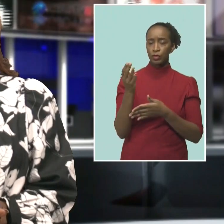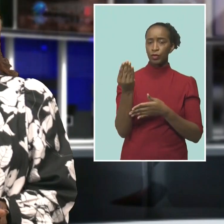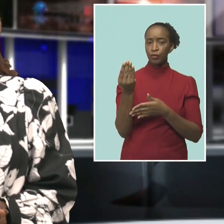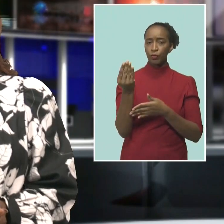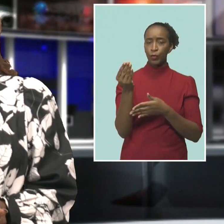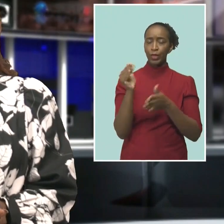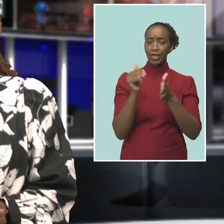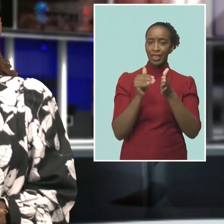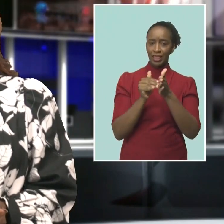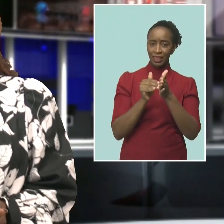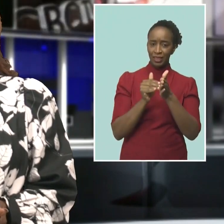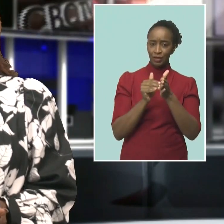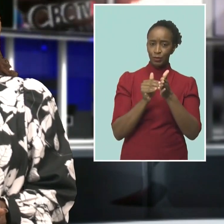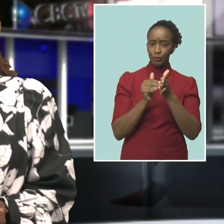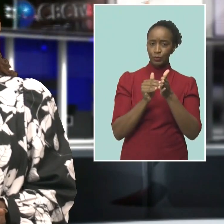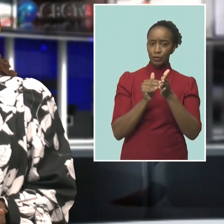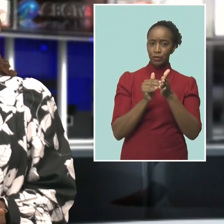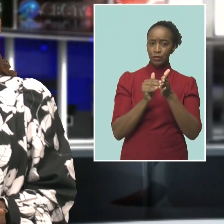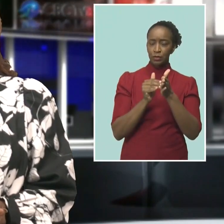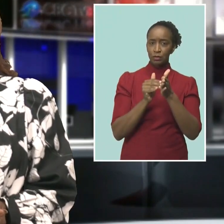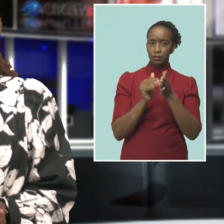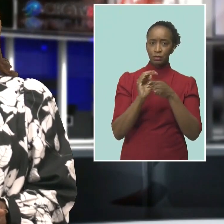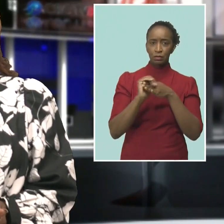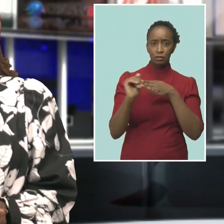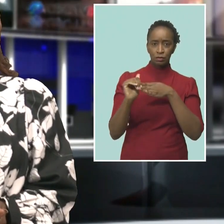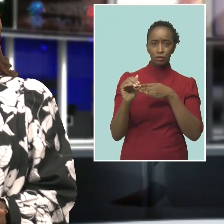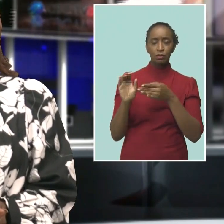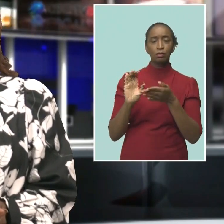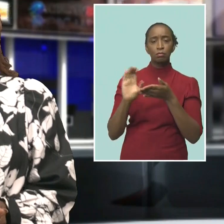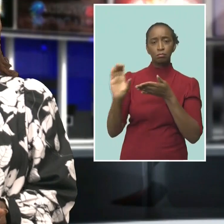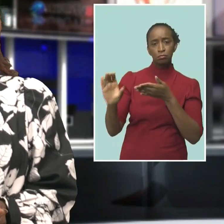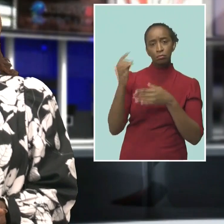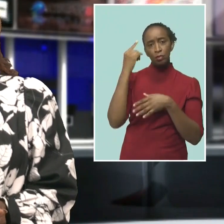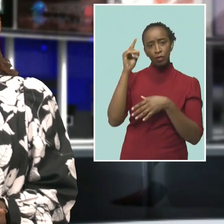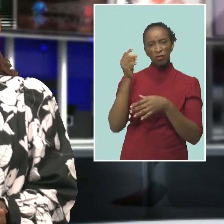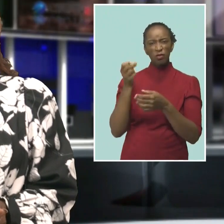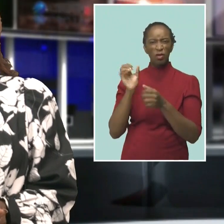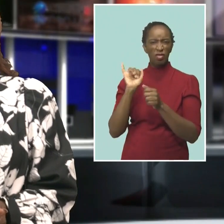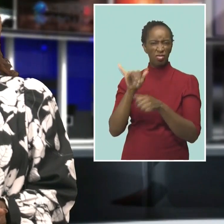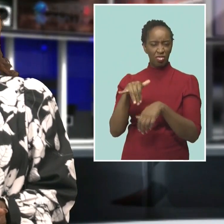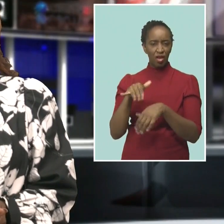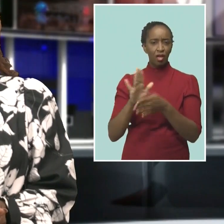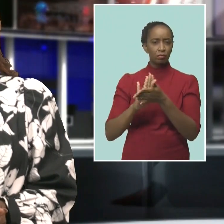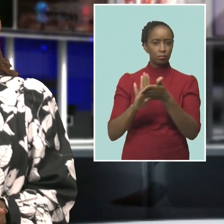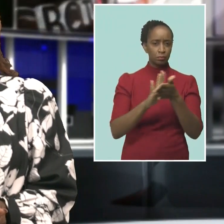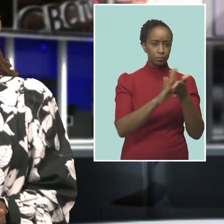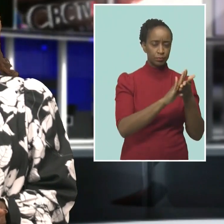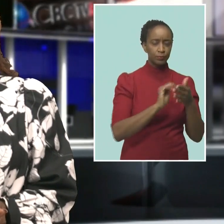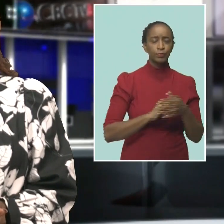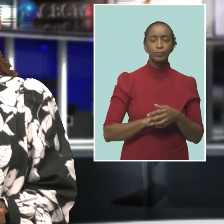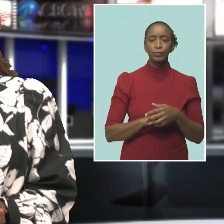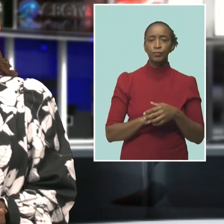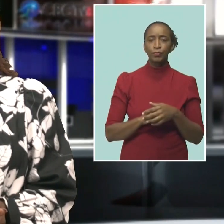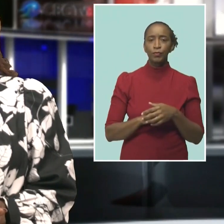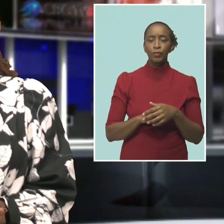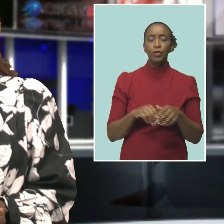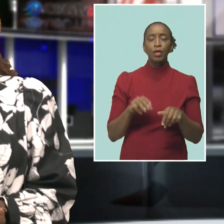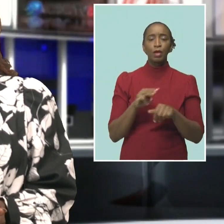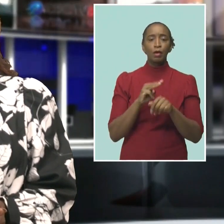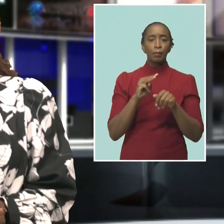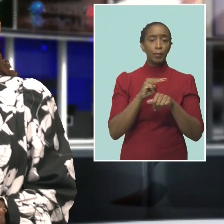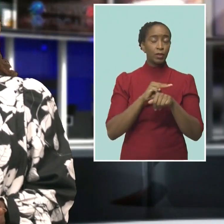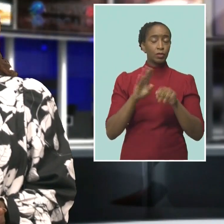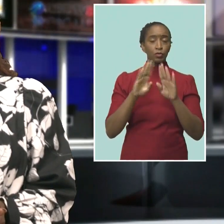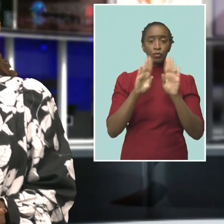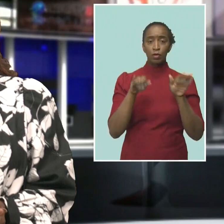$414,000 grant to assist with the exercise, along with technical assistance. Senior Property Manager in the Ministry of Housing, Brian Hines,